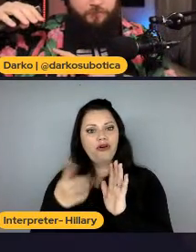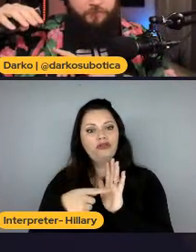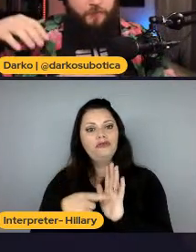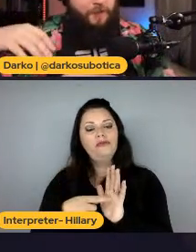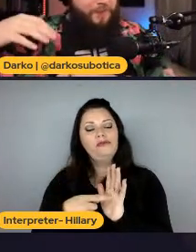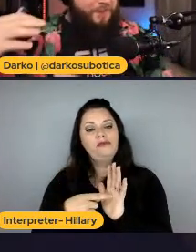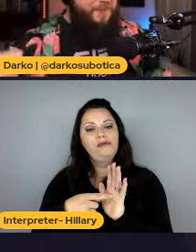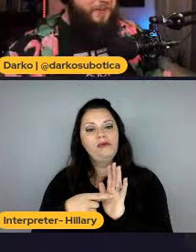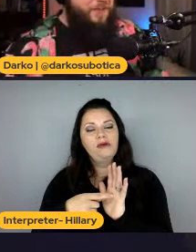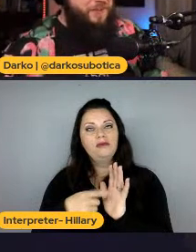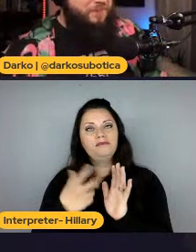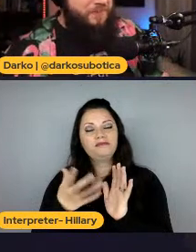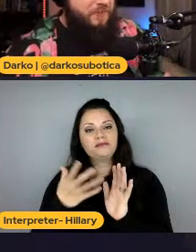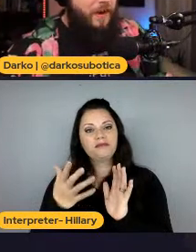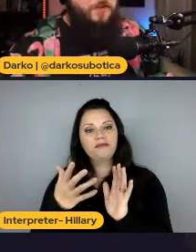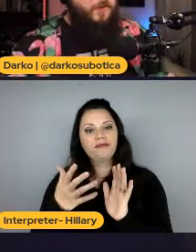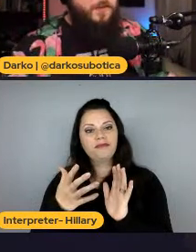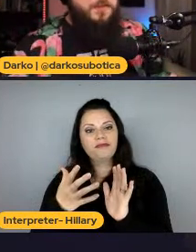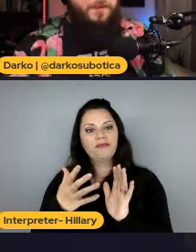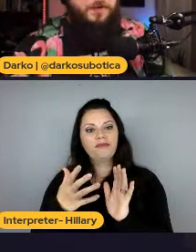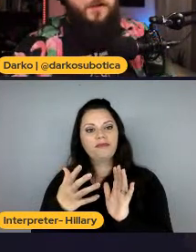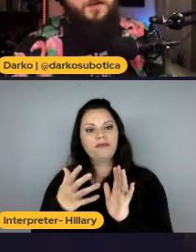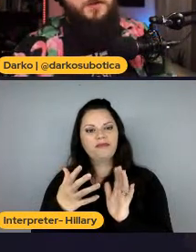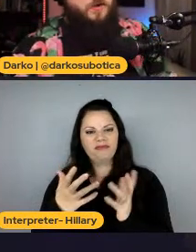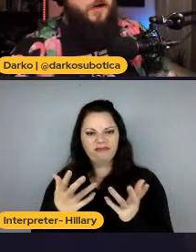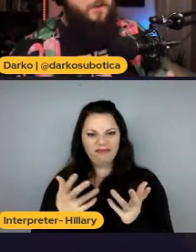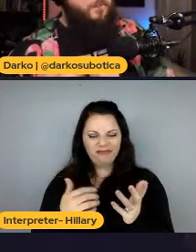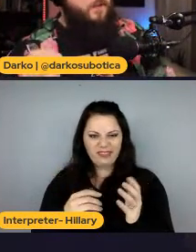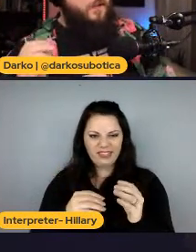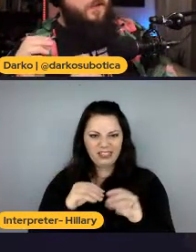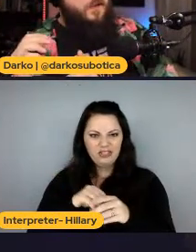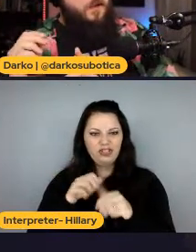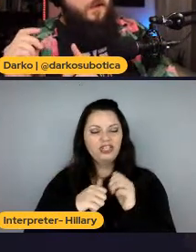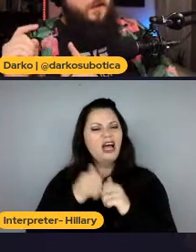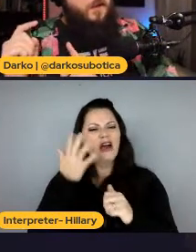the the contents of this directory. I don't know why this is happening. So,